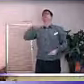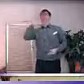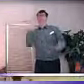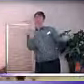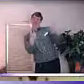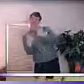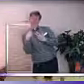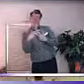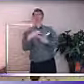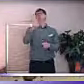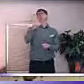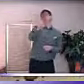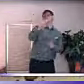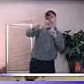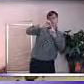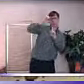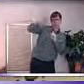you choose.